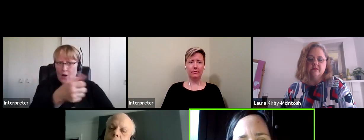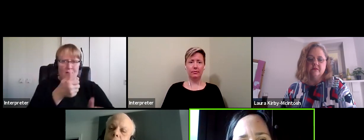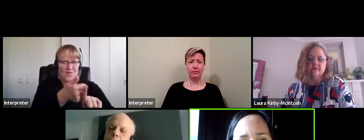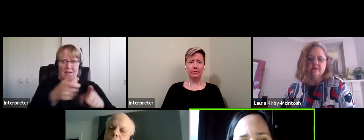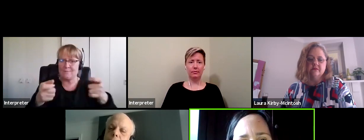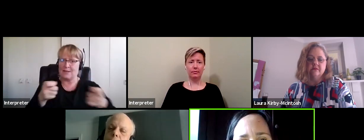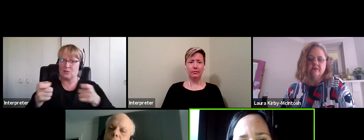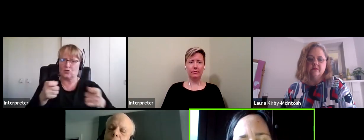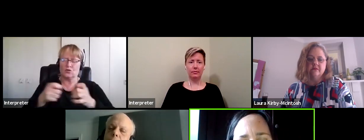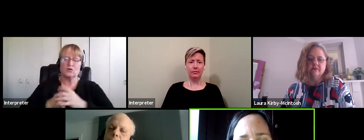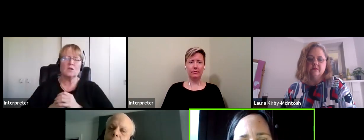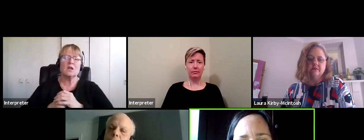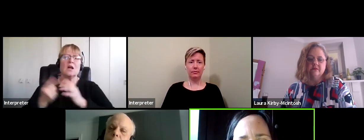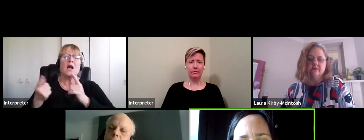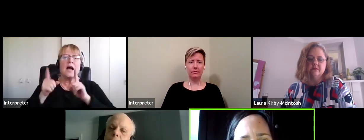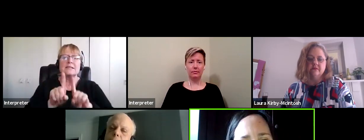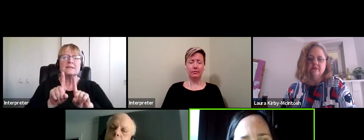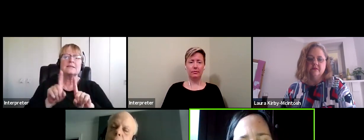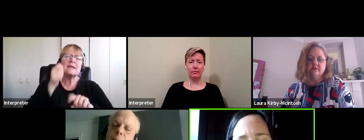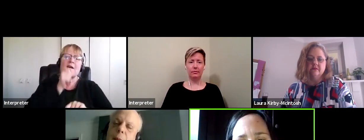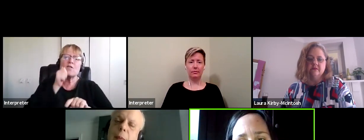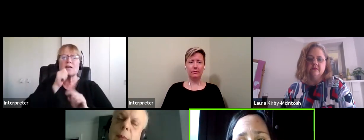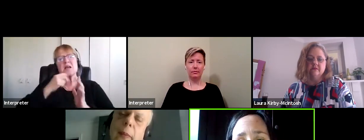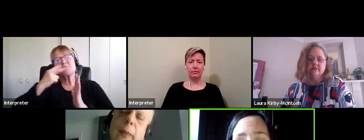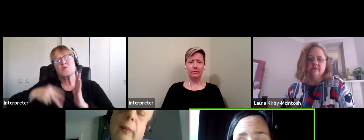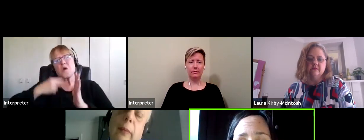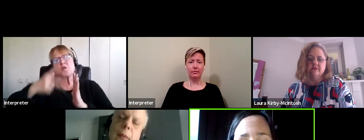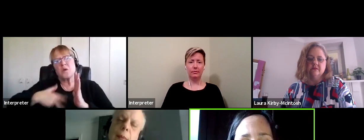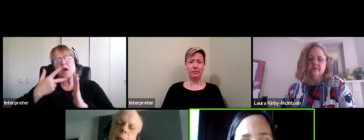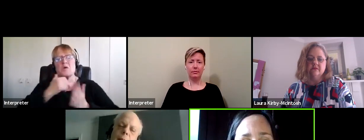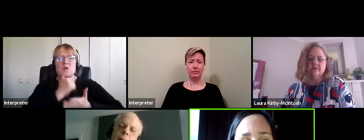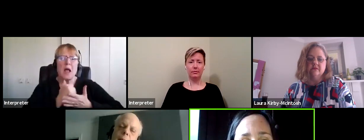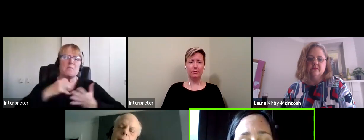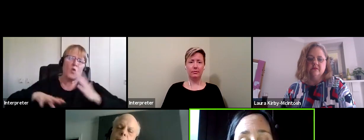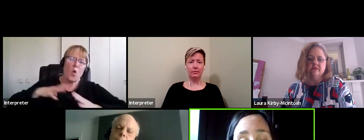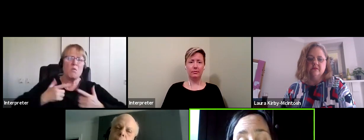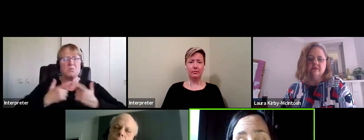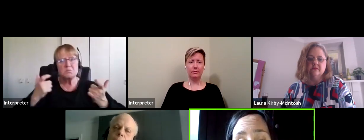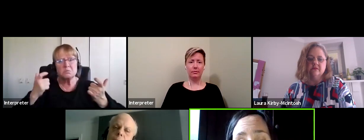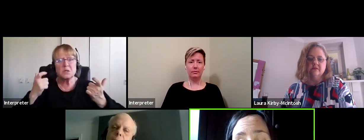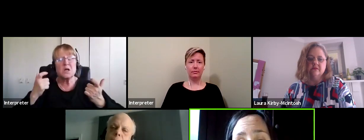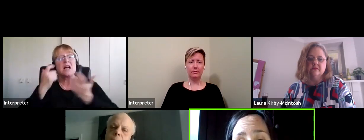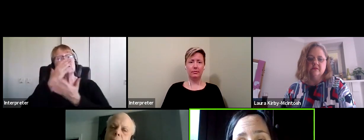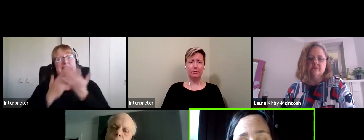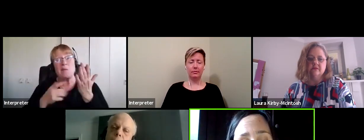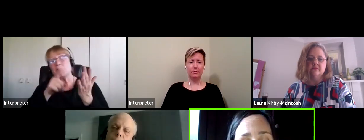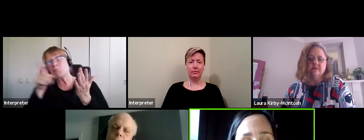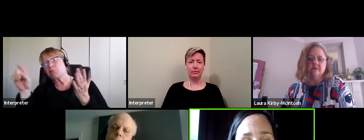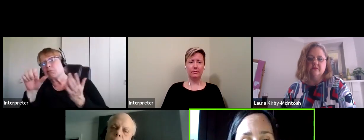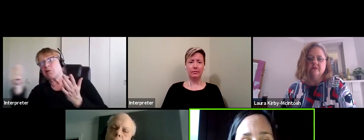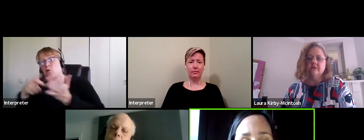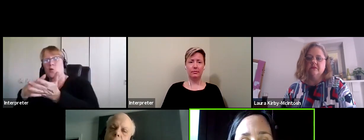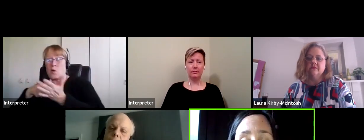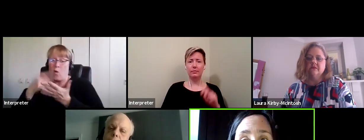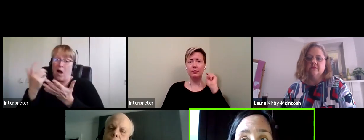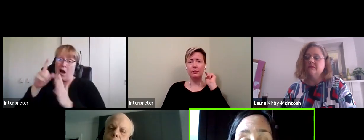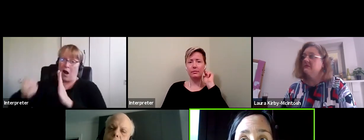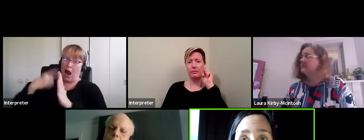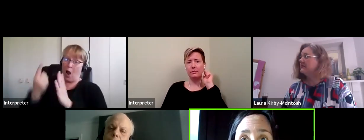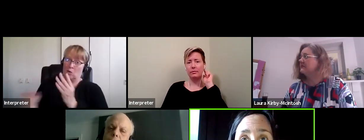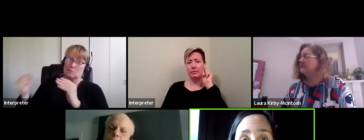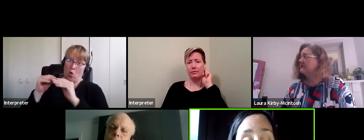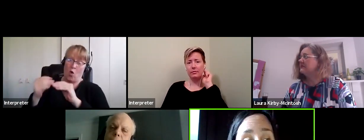Attendants typically spend a few hours a day with people to help with these tasks. There are some people who require many more hours of attendant service, and